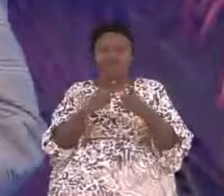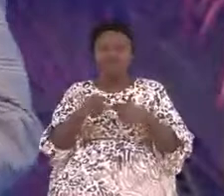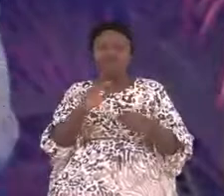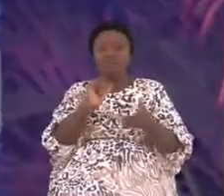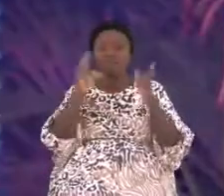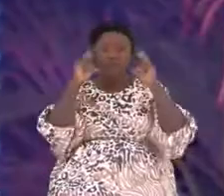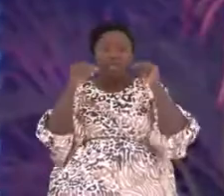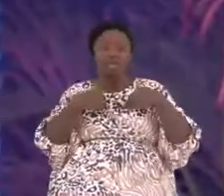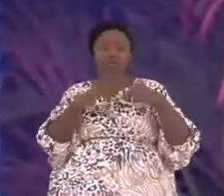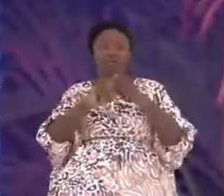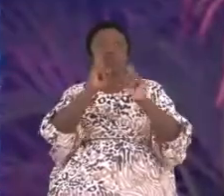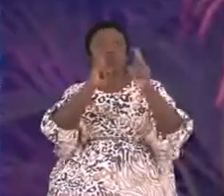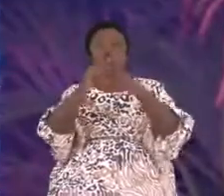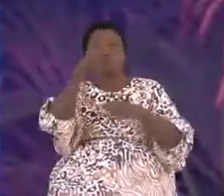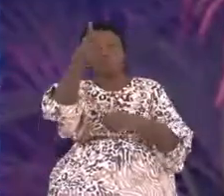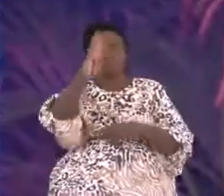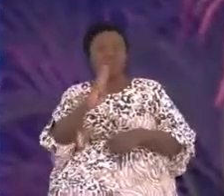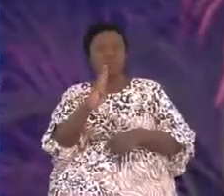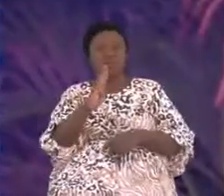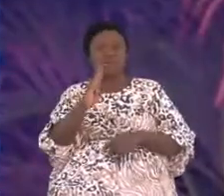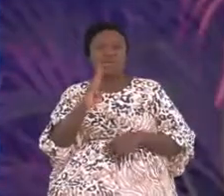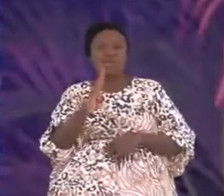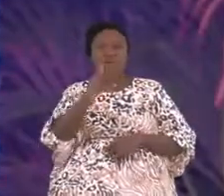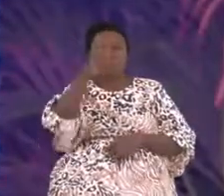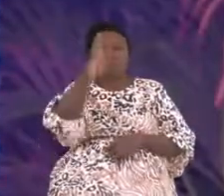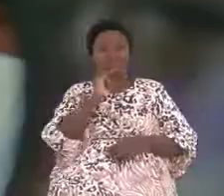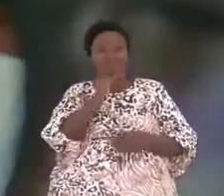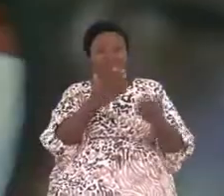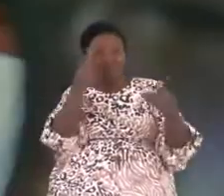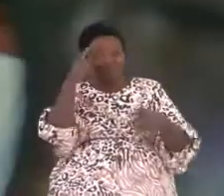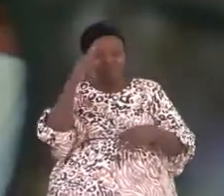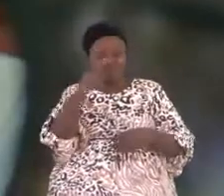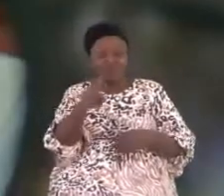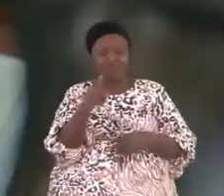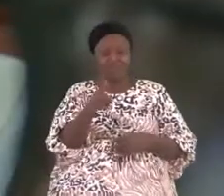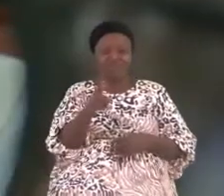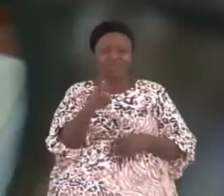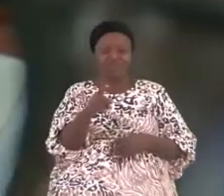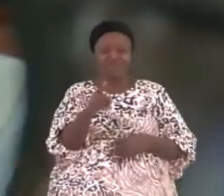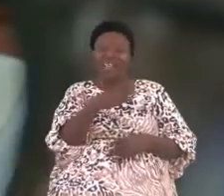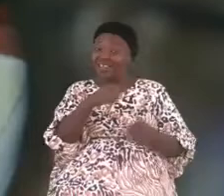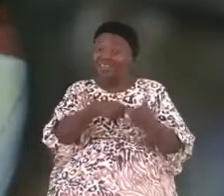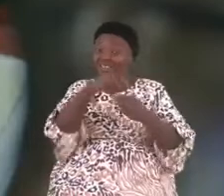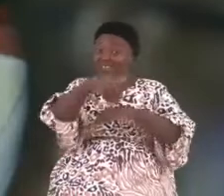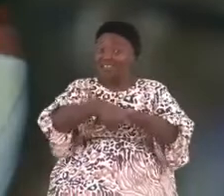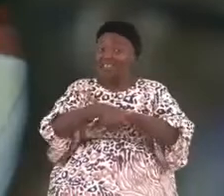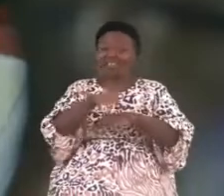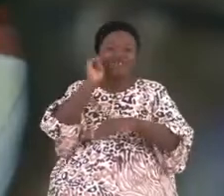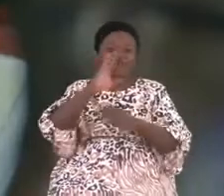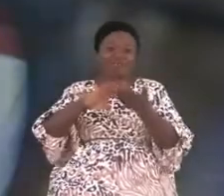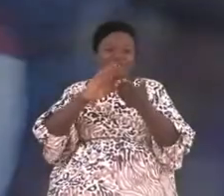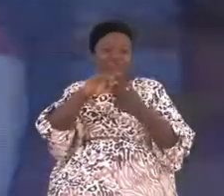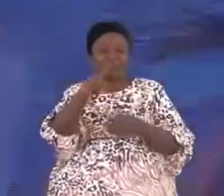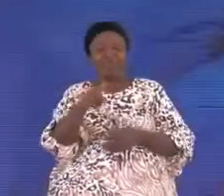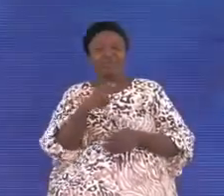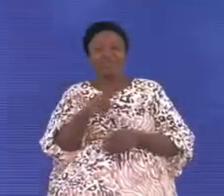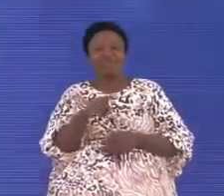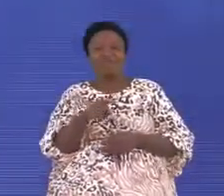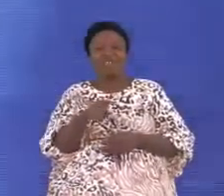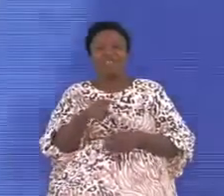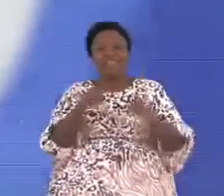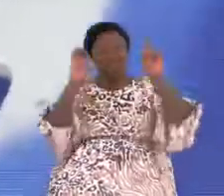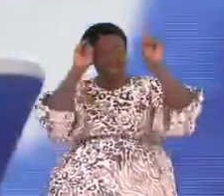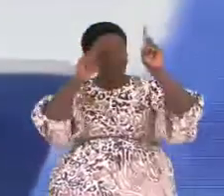God. God is waiting for you. And tonight, He will forgive you. He will turn